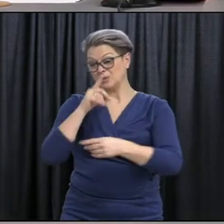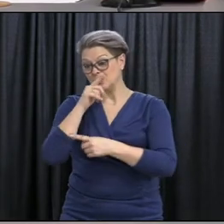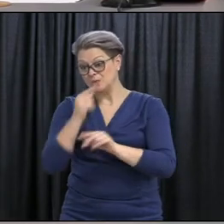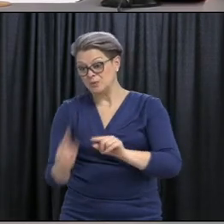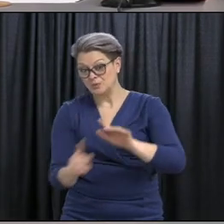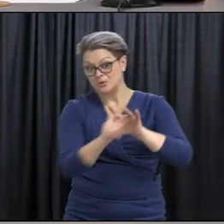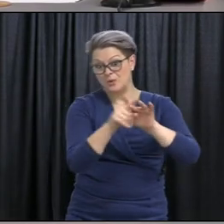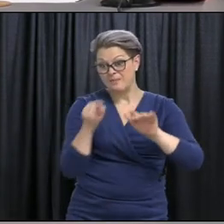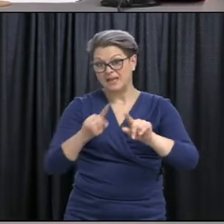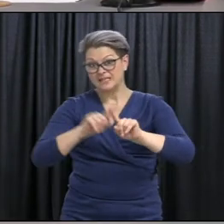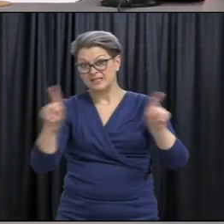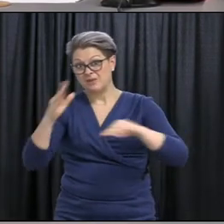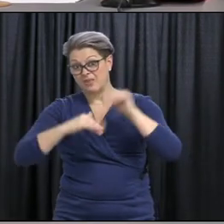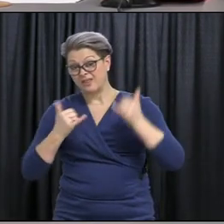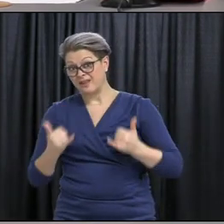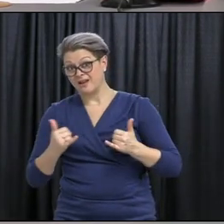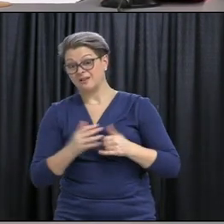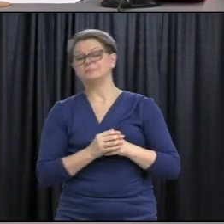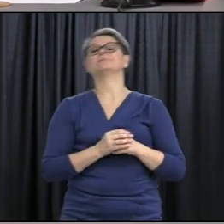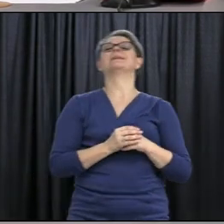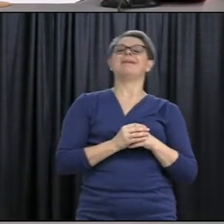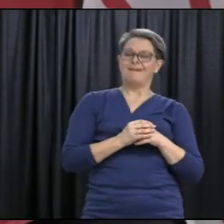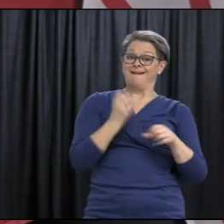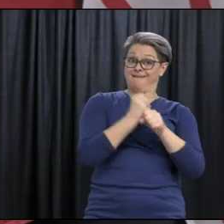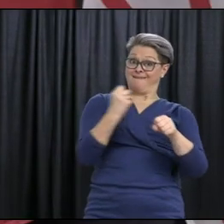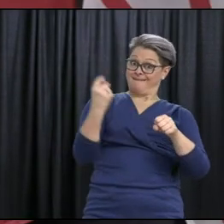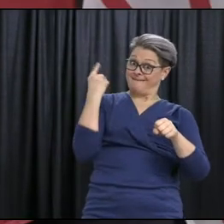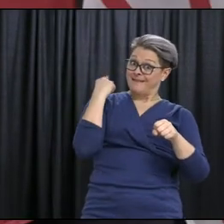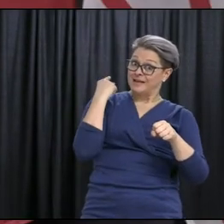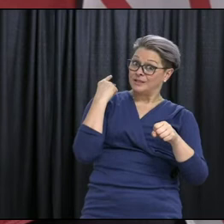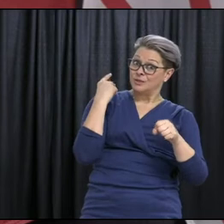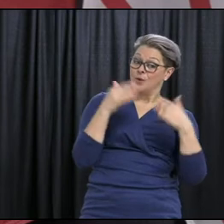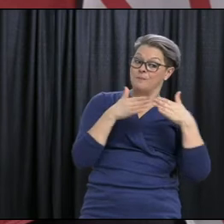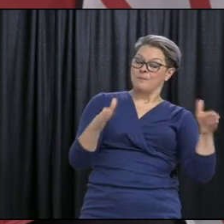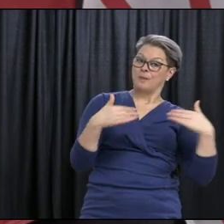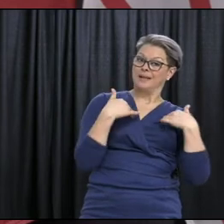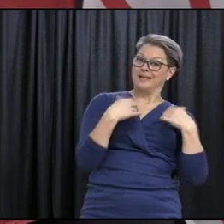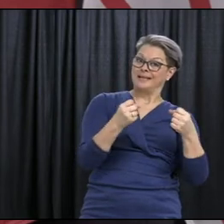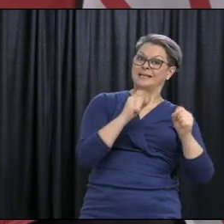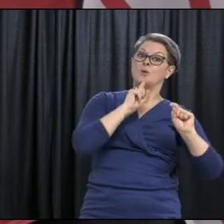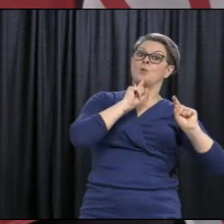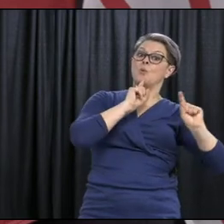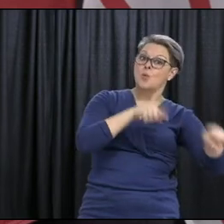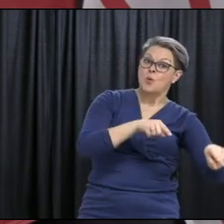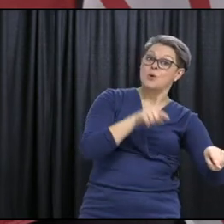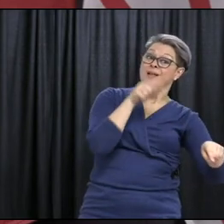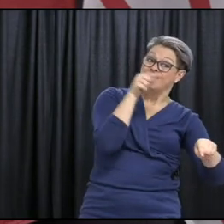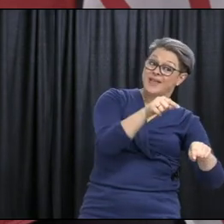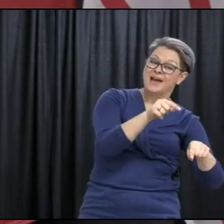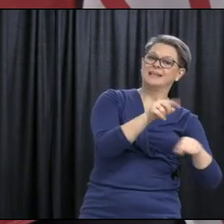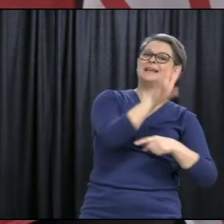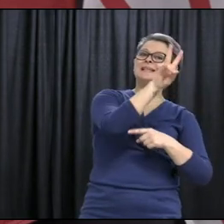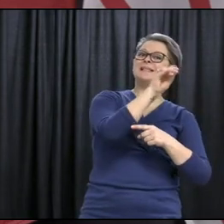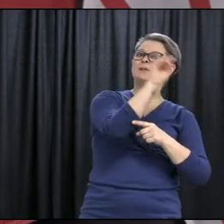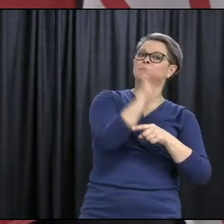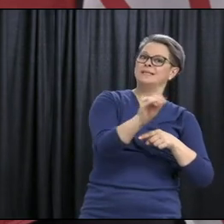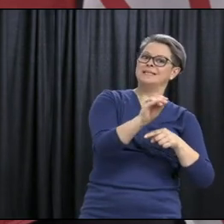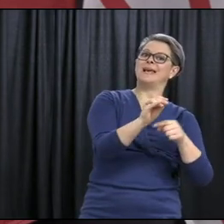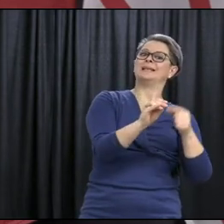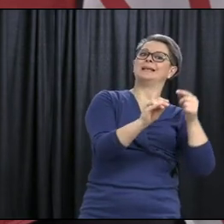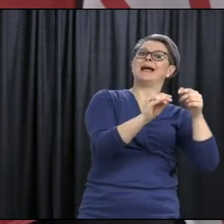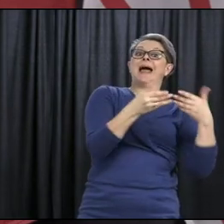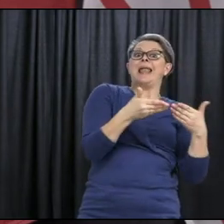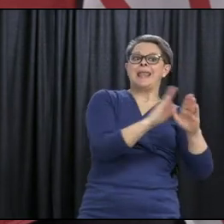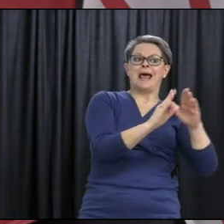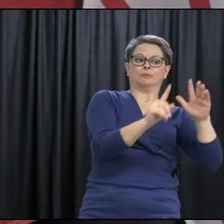wasn't that different? The last time the public health order was 70% capacity.